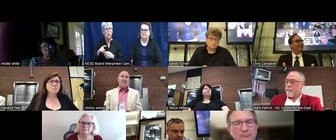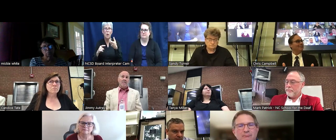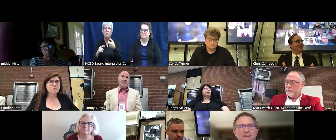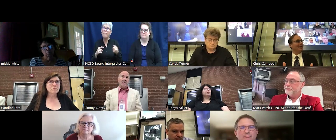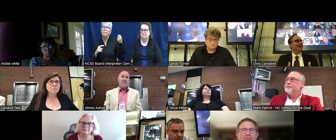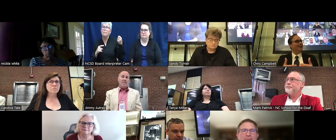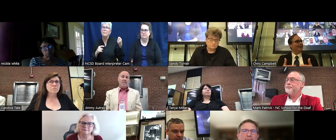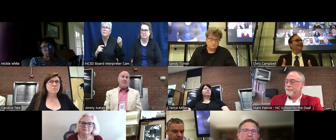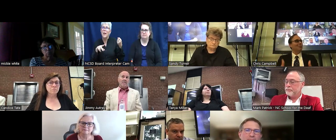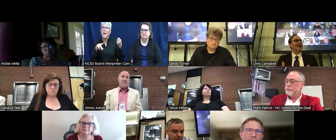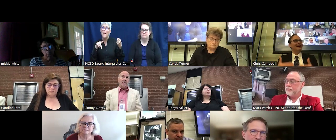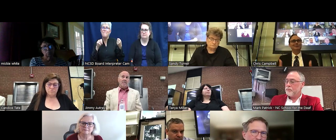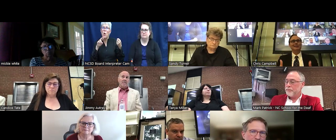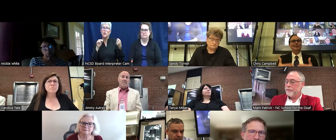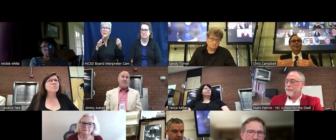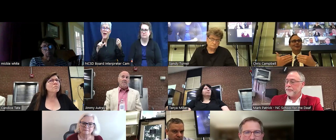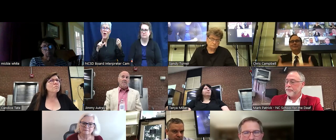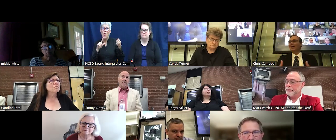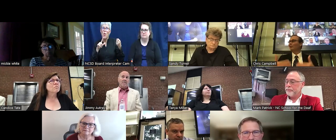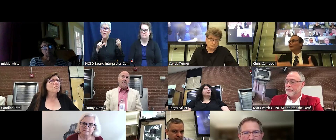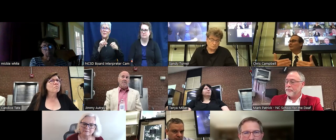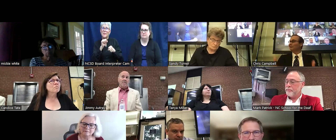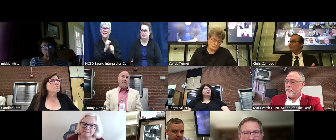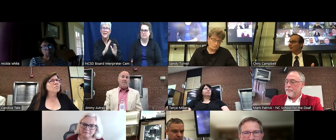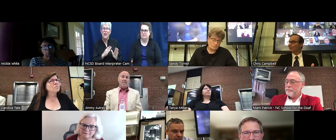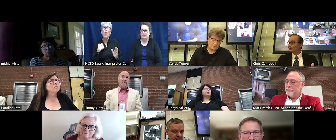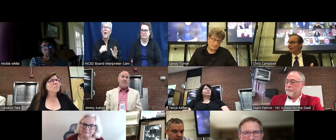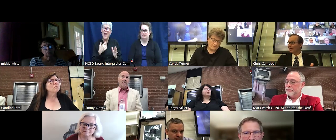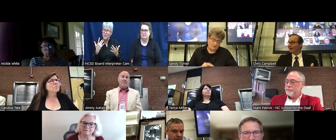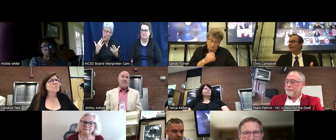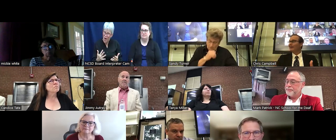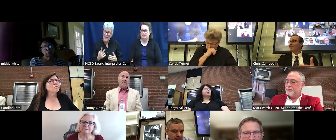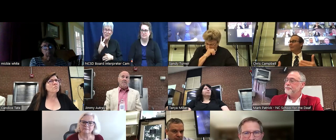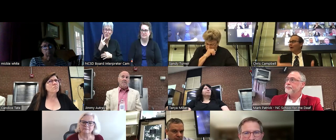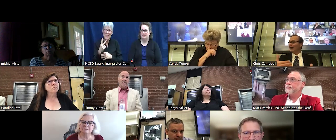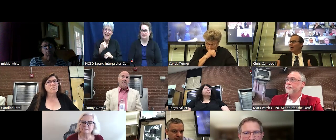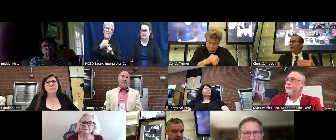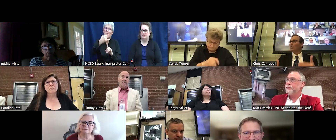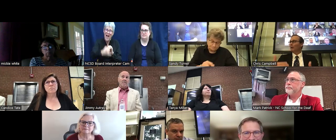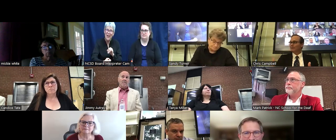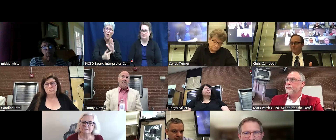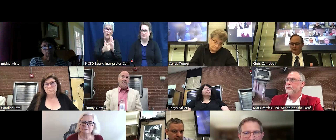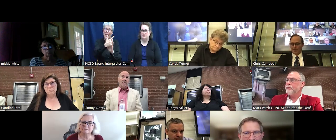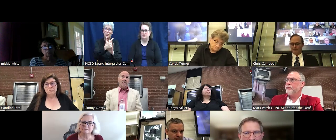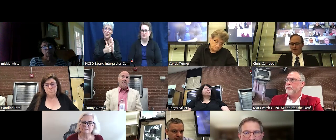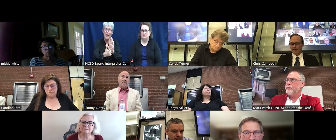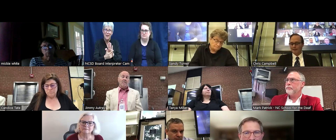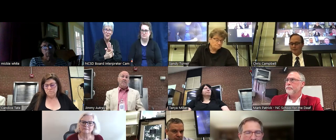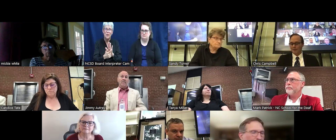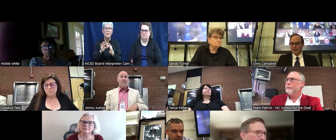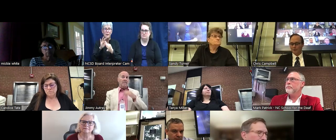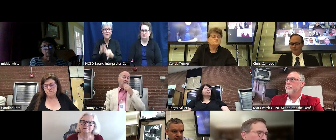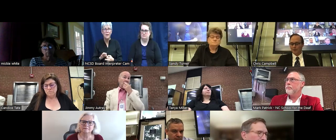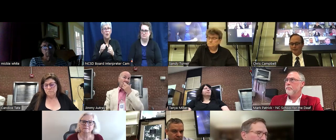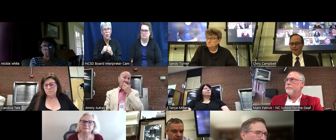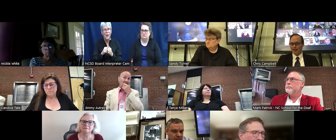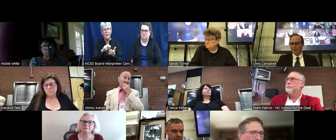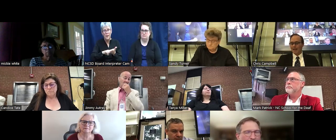personnel. And we need to wait and see what the final legislation looks like for how we're going to do contracts and other things